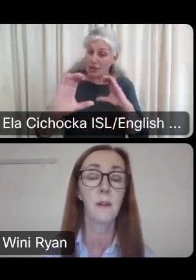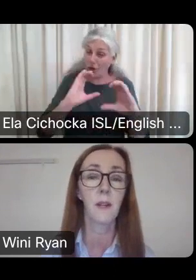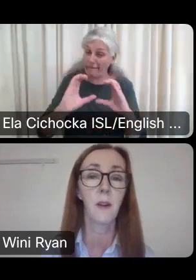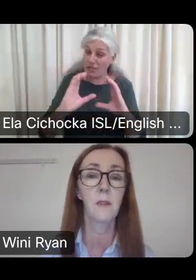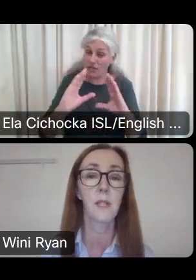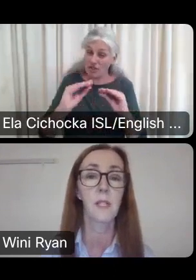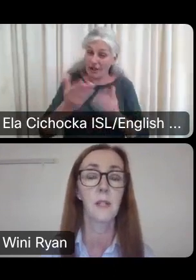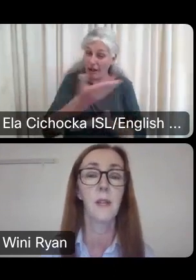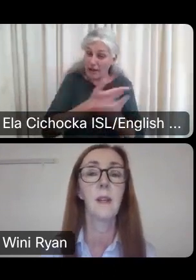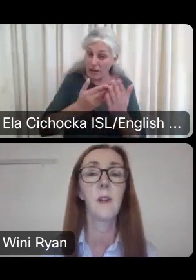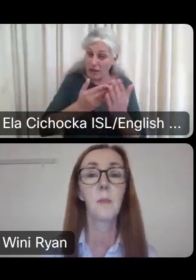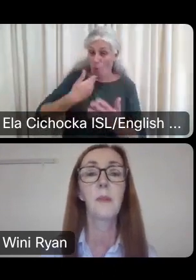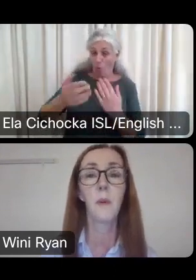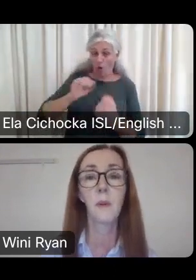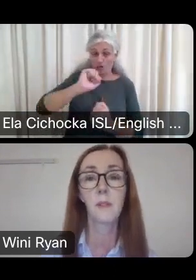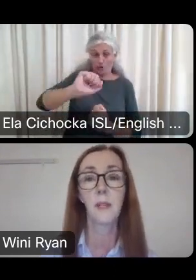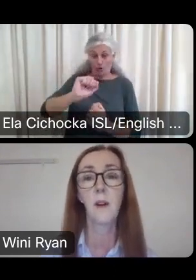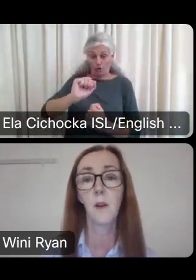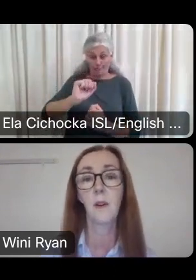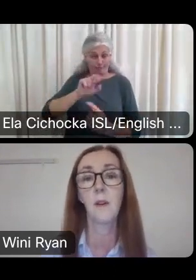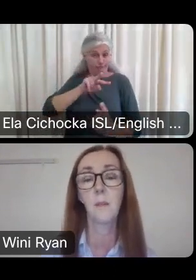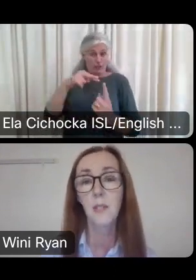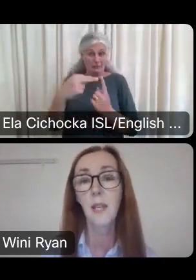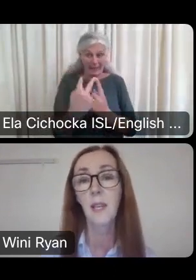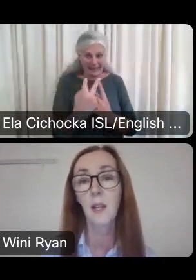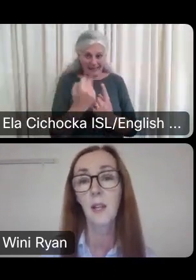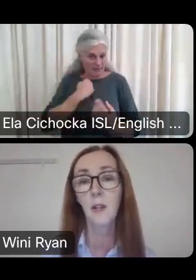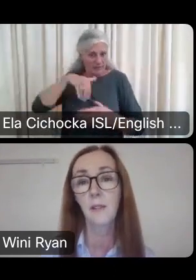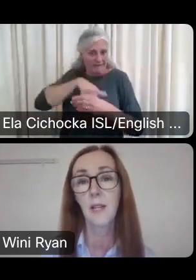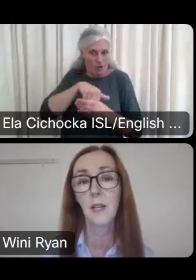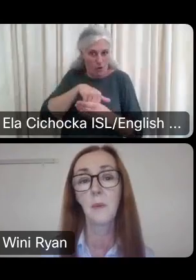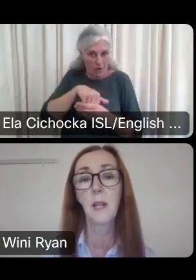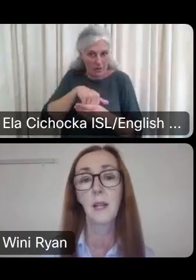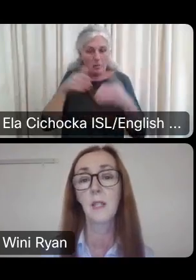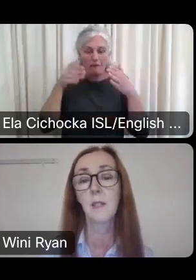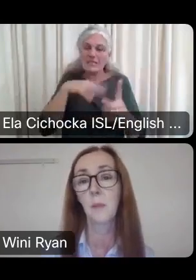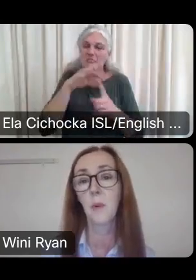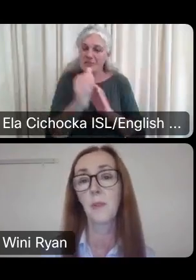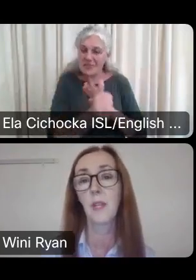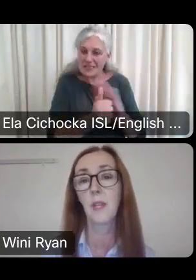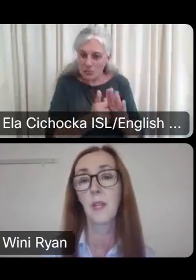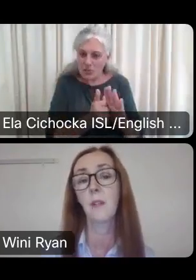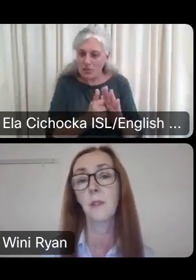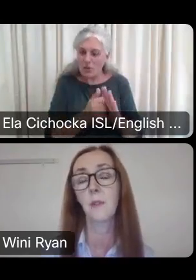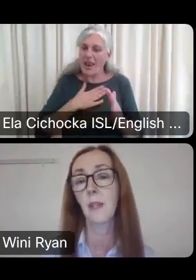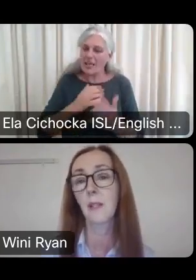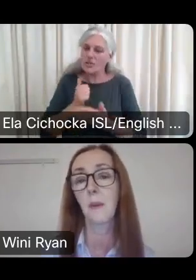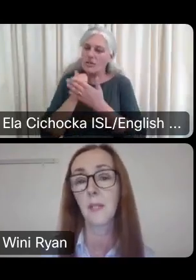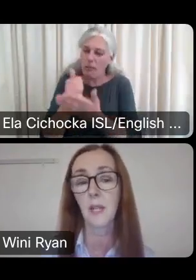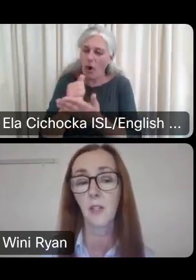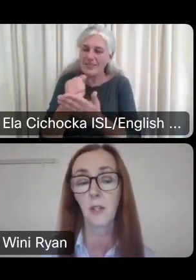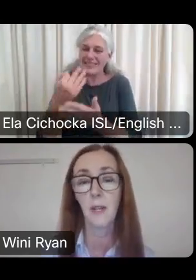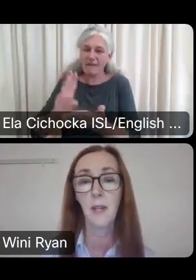you are in that conversation, you'll be focusing on particular skills. We'd like to support staff to use those skills